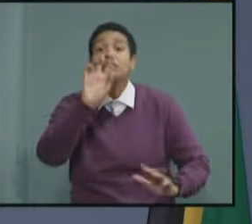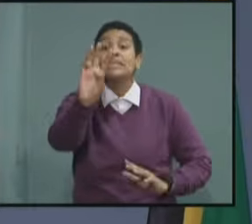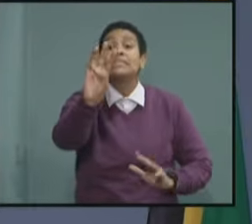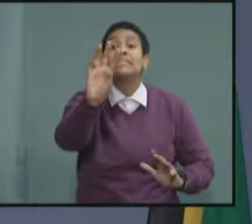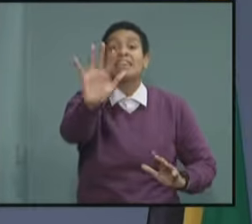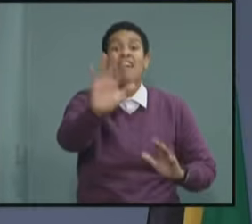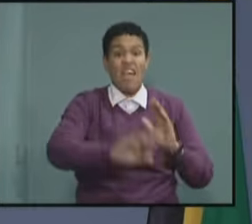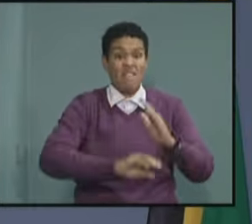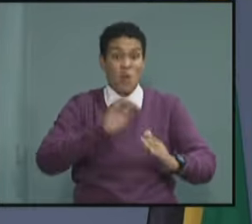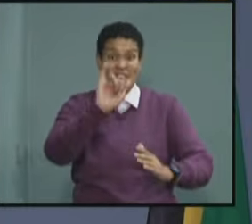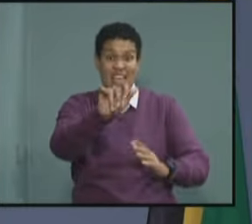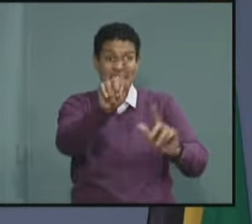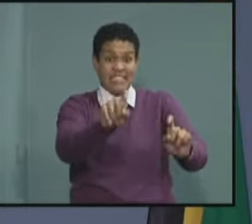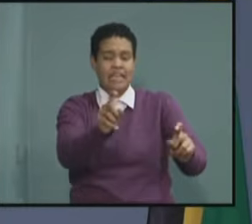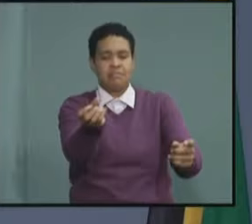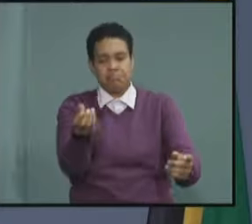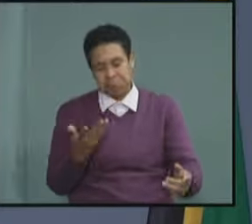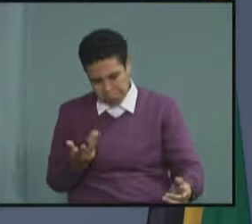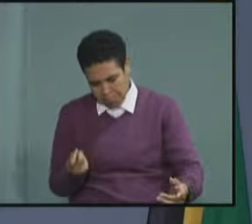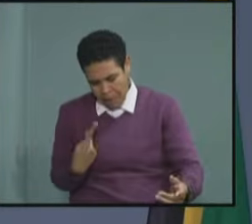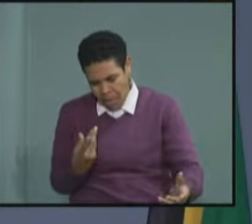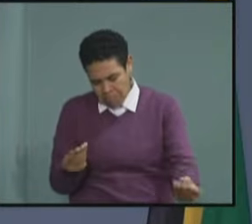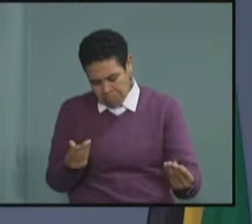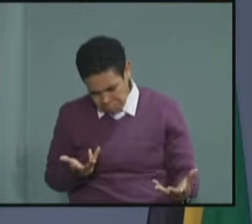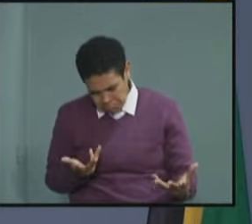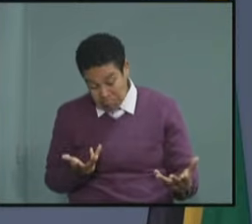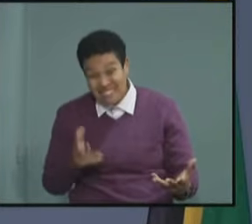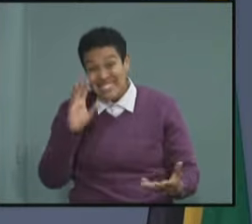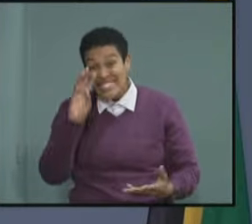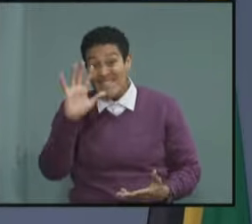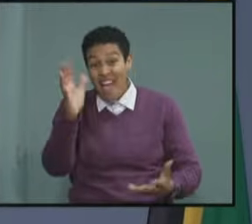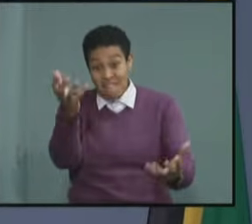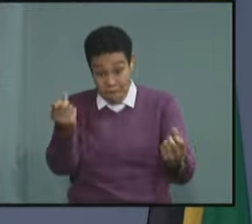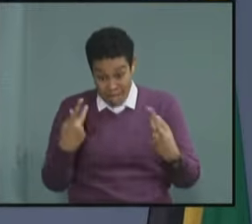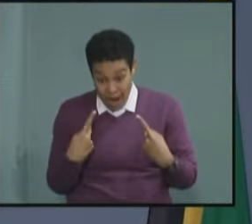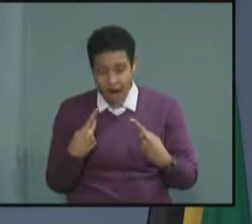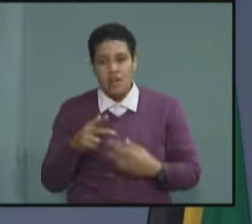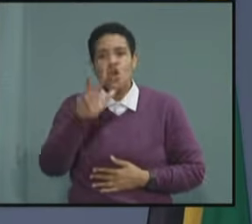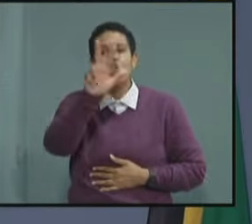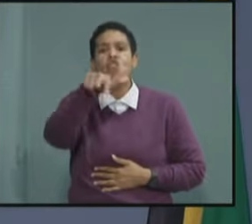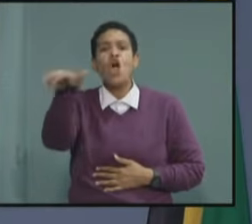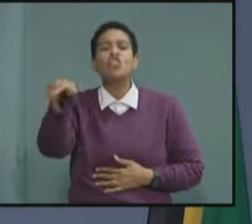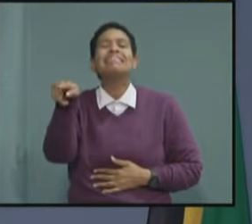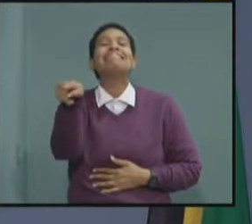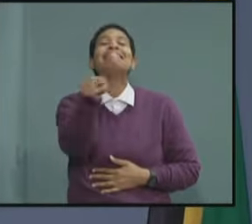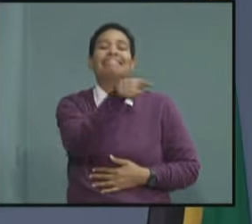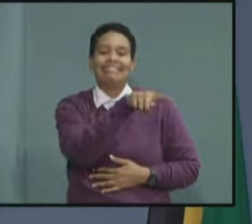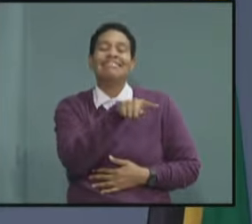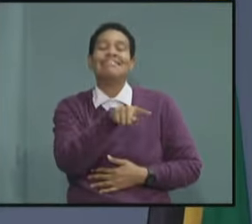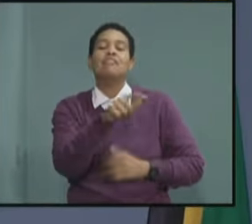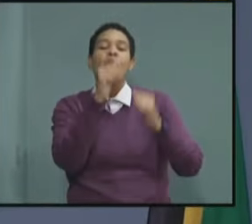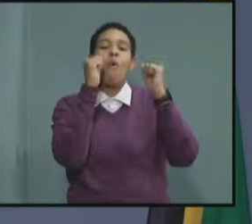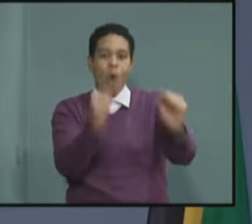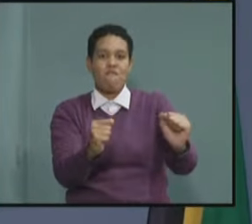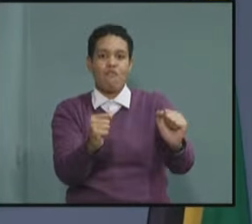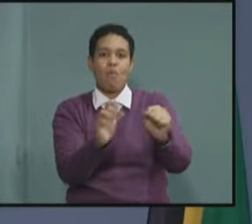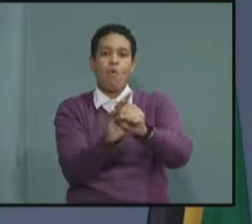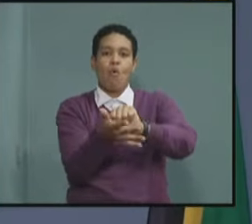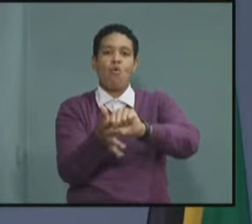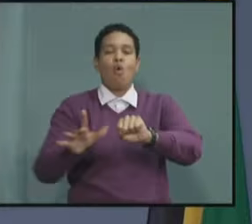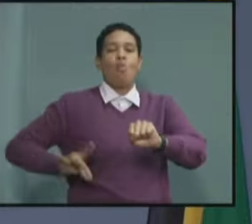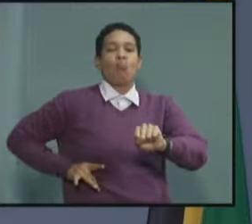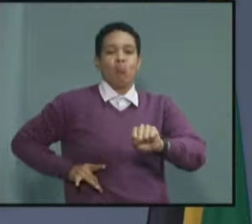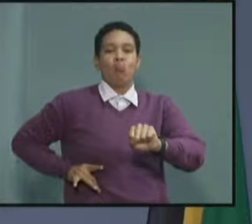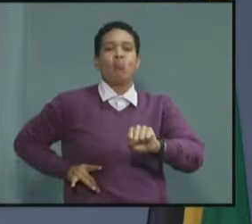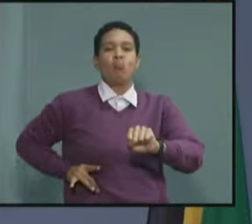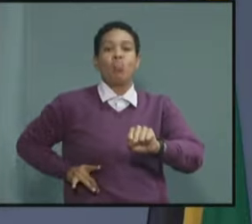65 of those tests have come back, and of that number, 33 samples have come back positive. 2